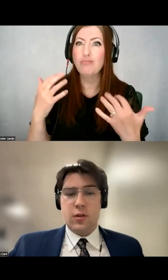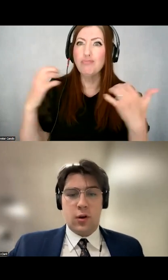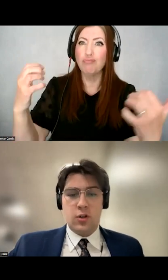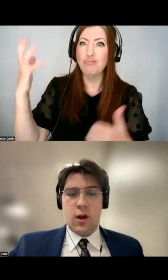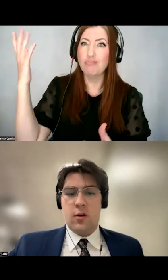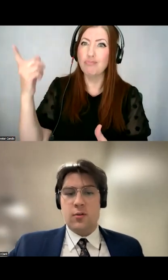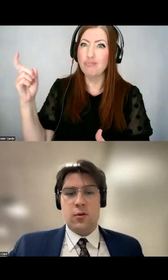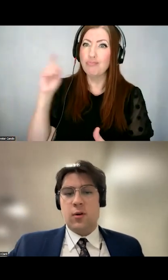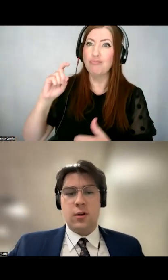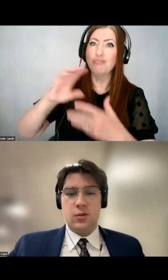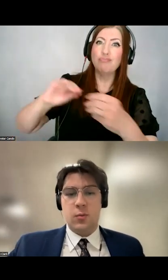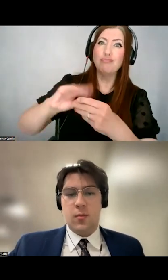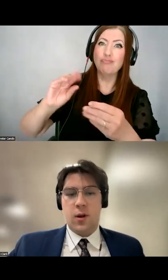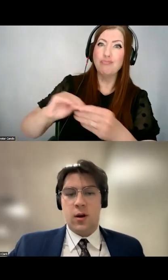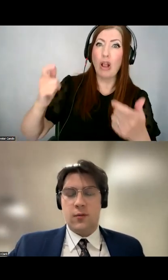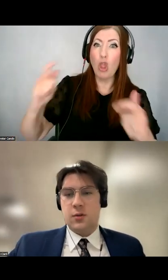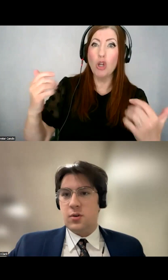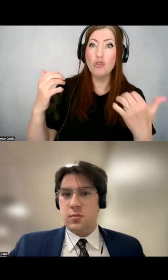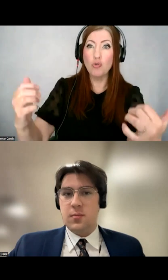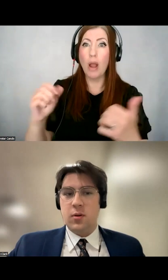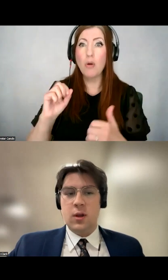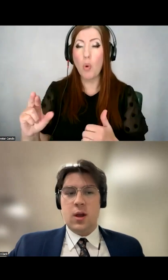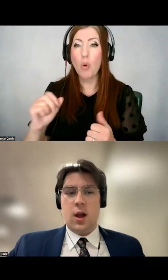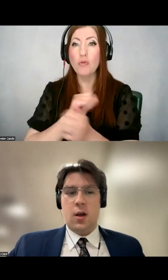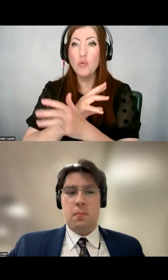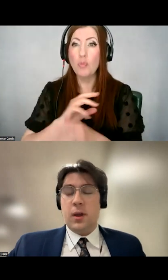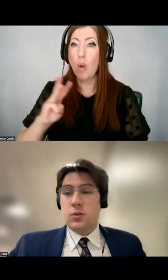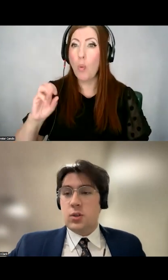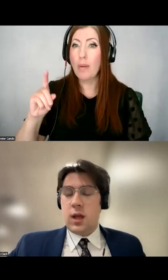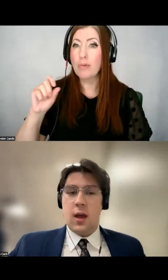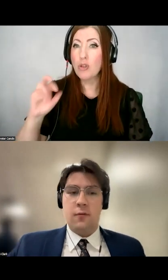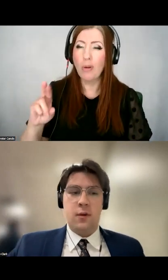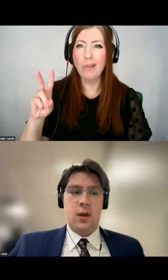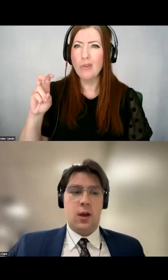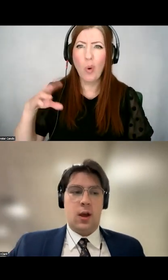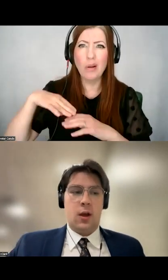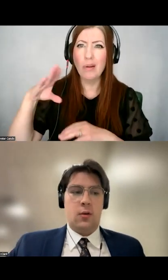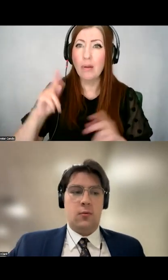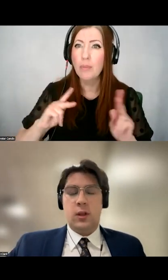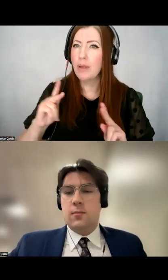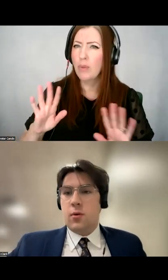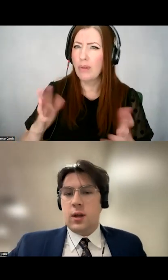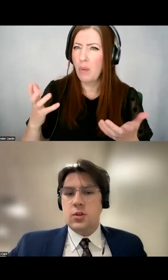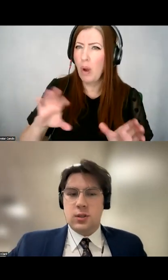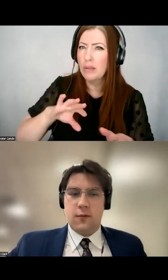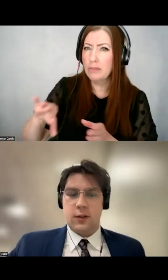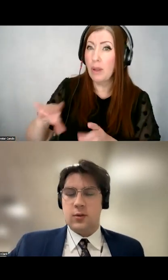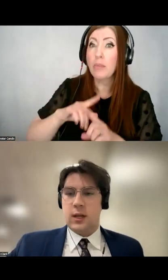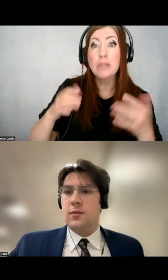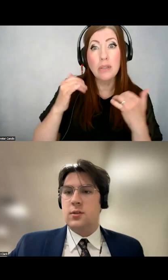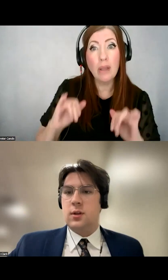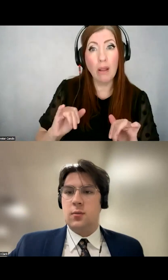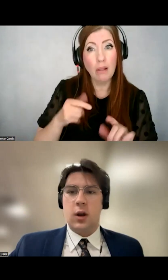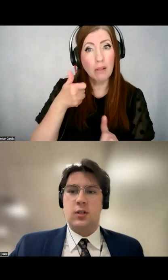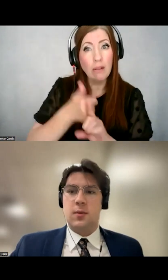in front of a large crowd or on a Zoom webinar of 200 people, but who still have really important issues that affect their